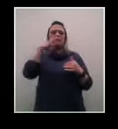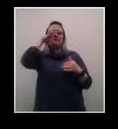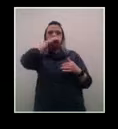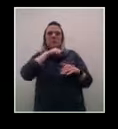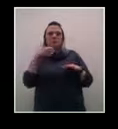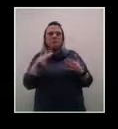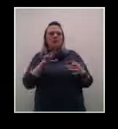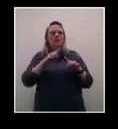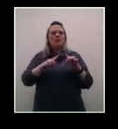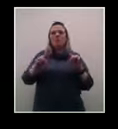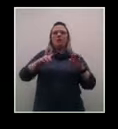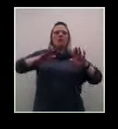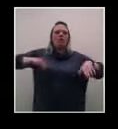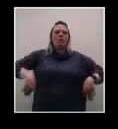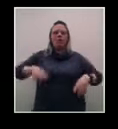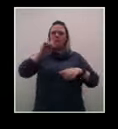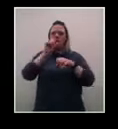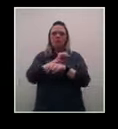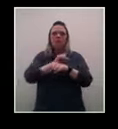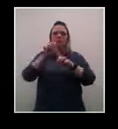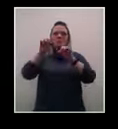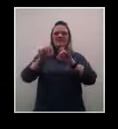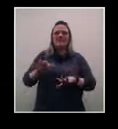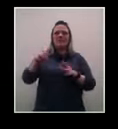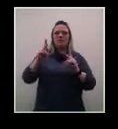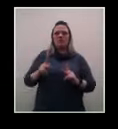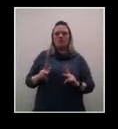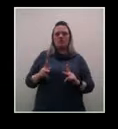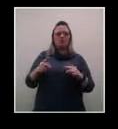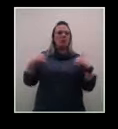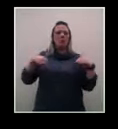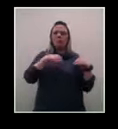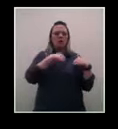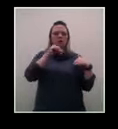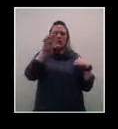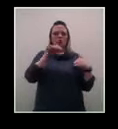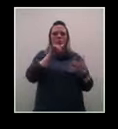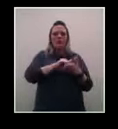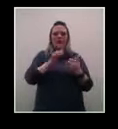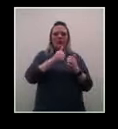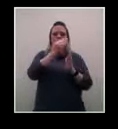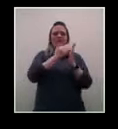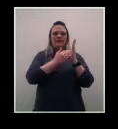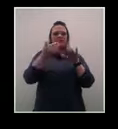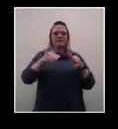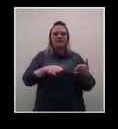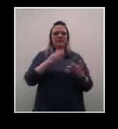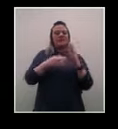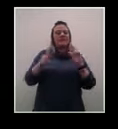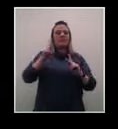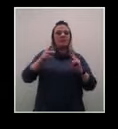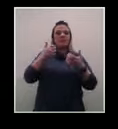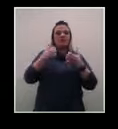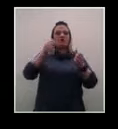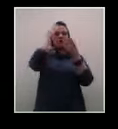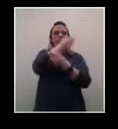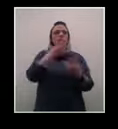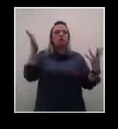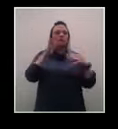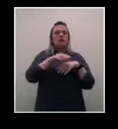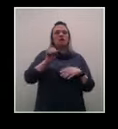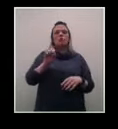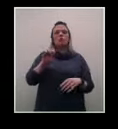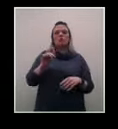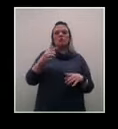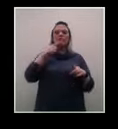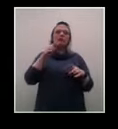performed a test on that individual. We have not done that with the deaths listed here. some people who are trying to get information out there on social media